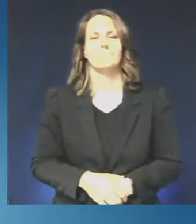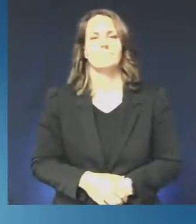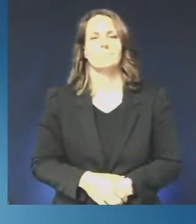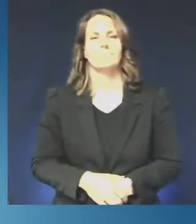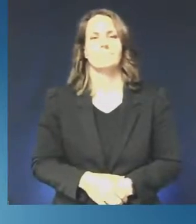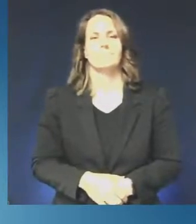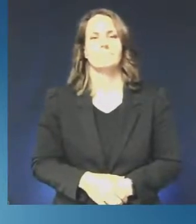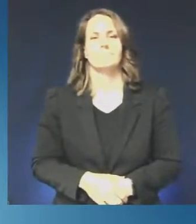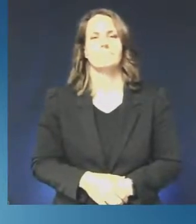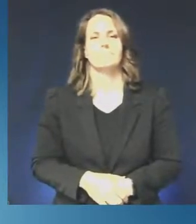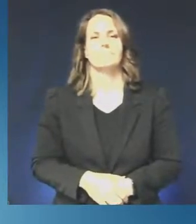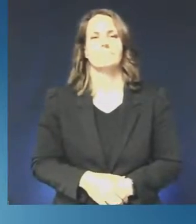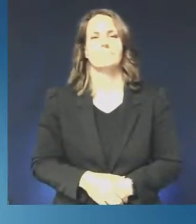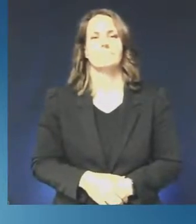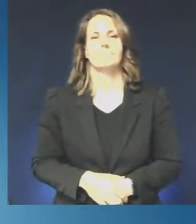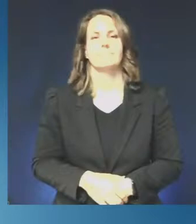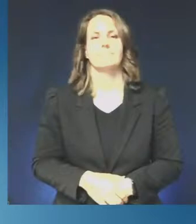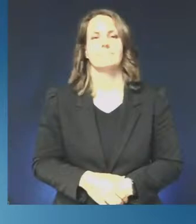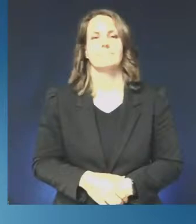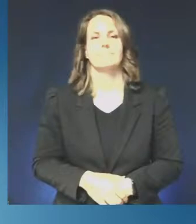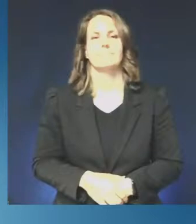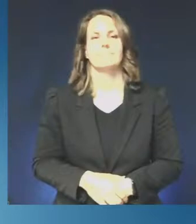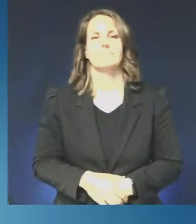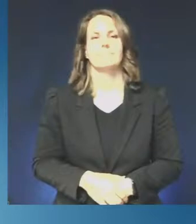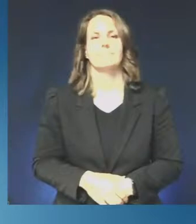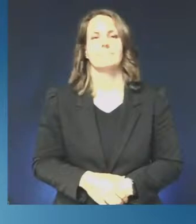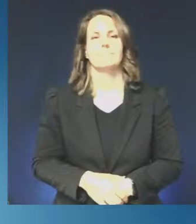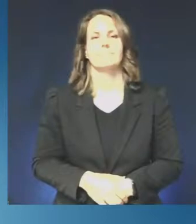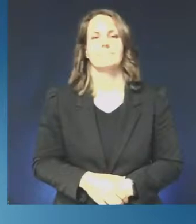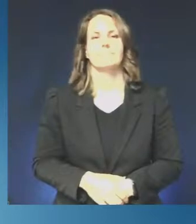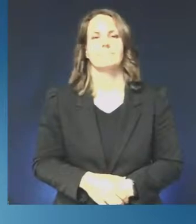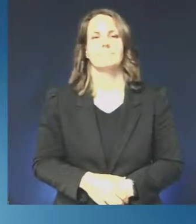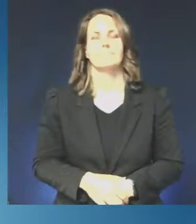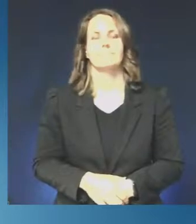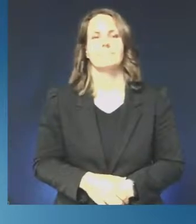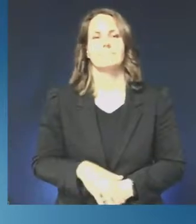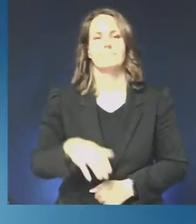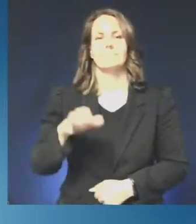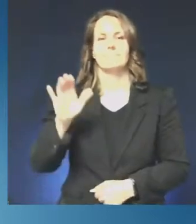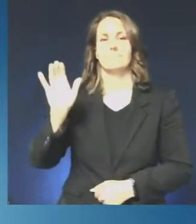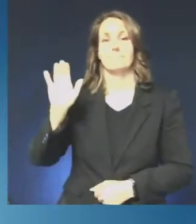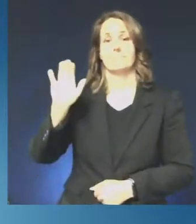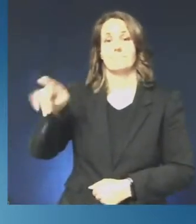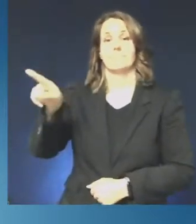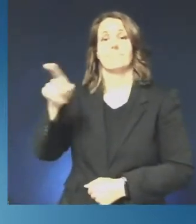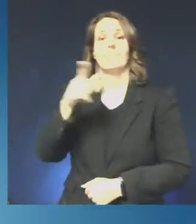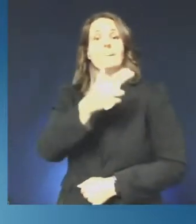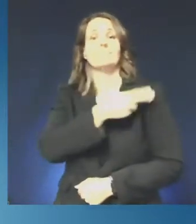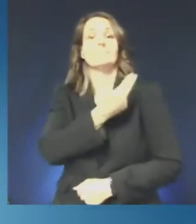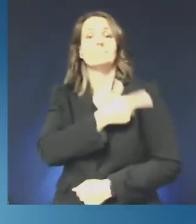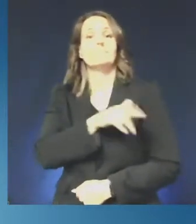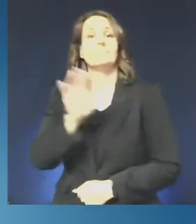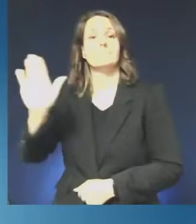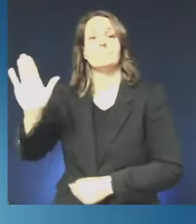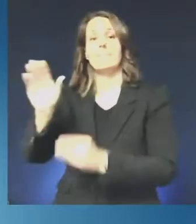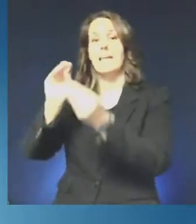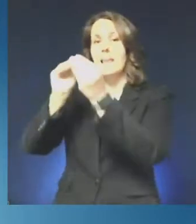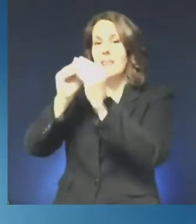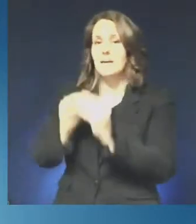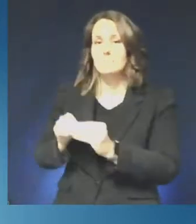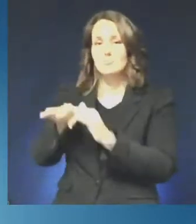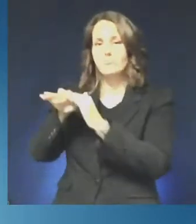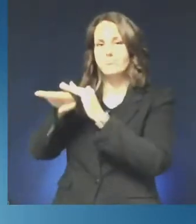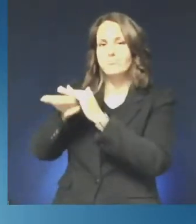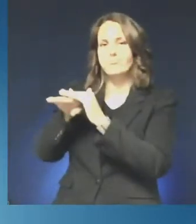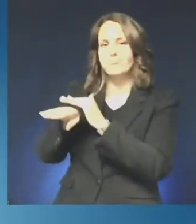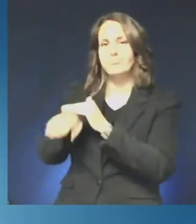we seeing, I know you spoke earlier about how a lot of the people that we're seeing hospitalized right now are unvaccinated.